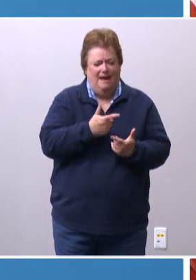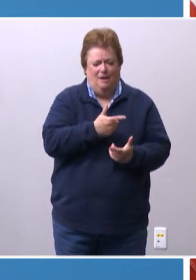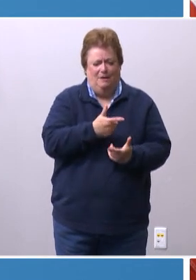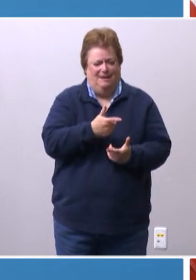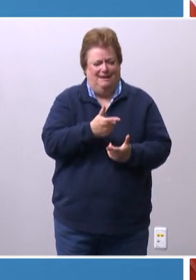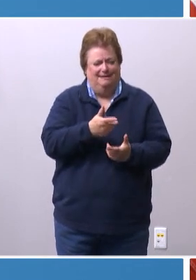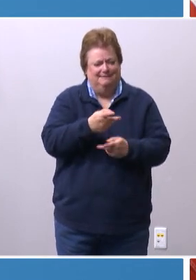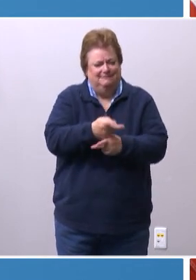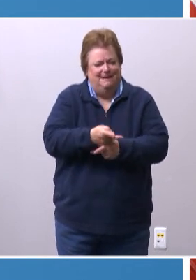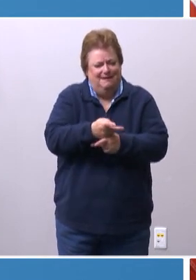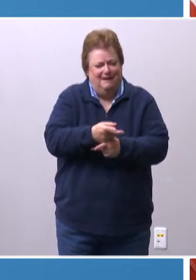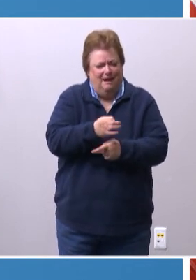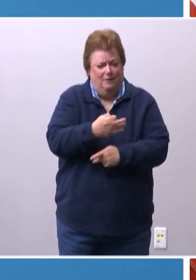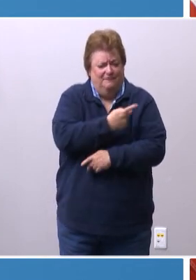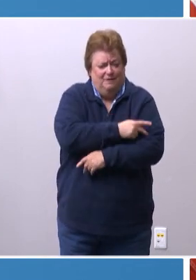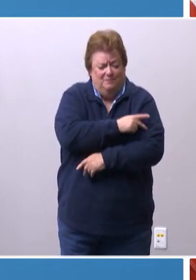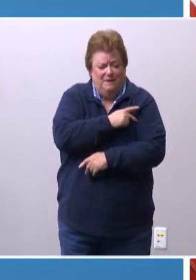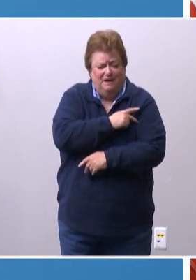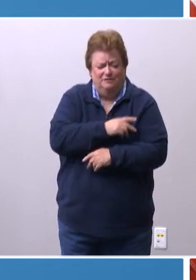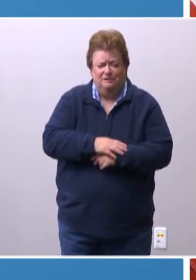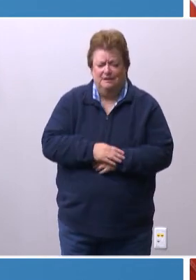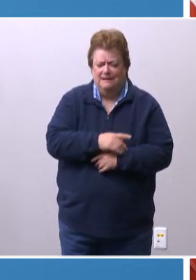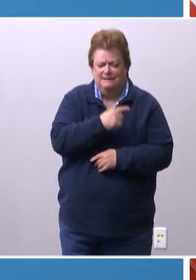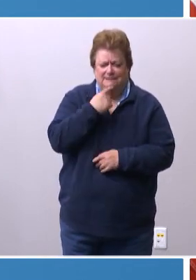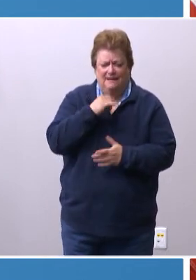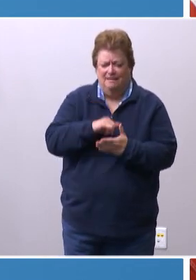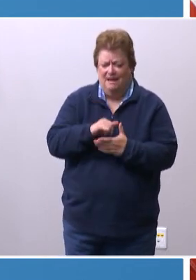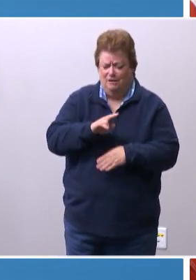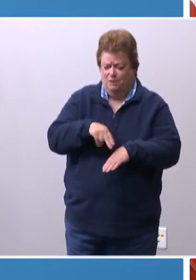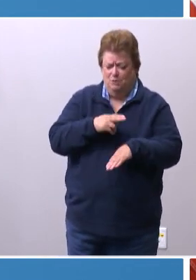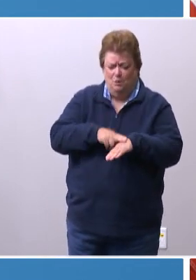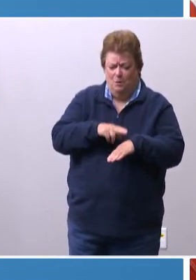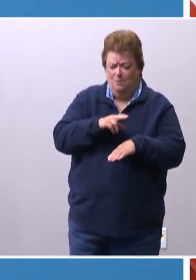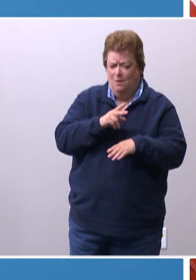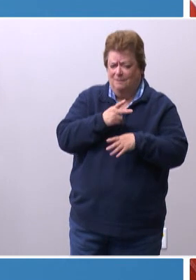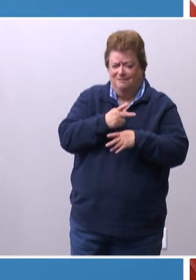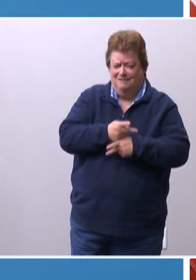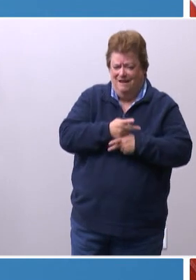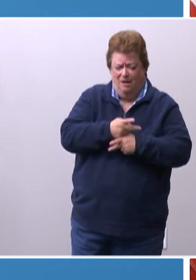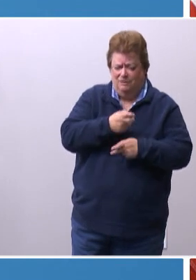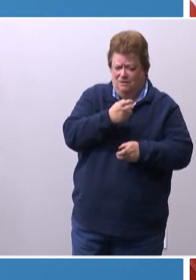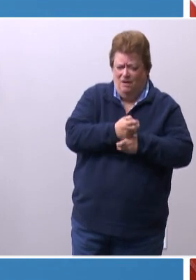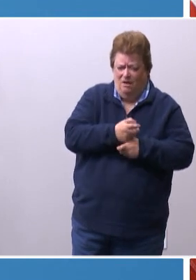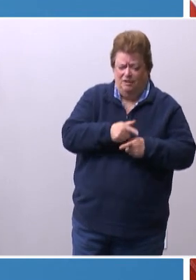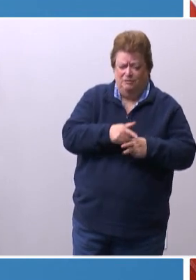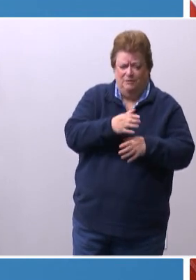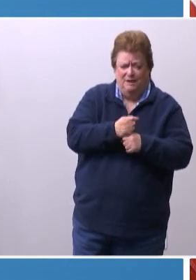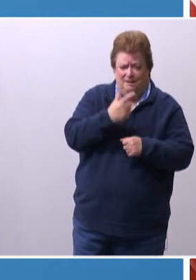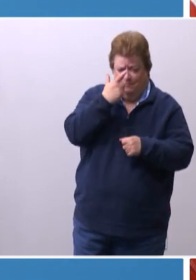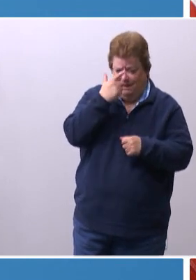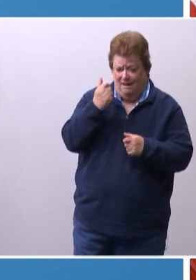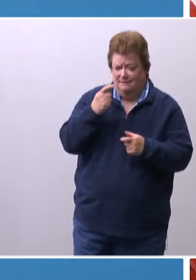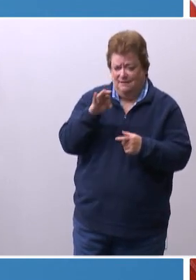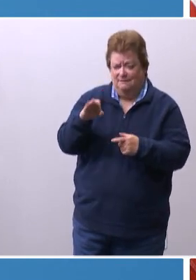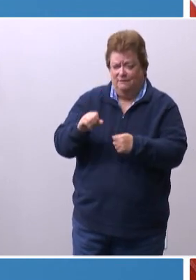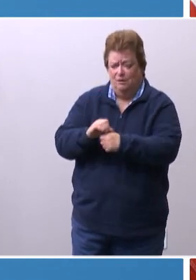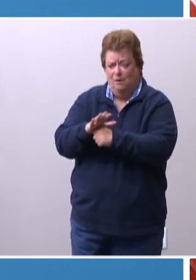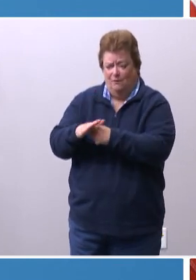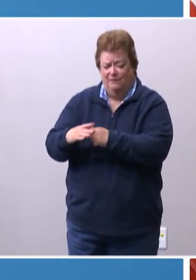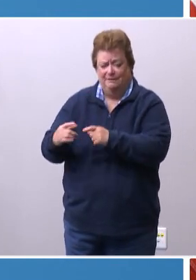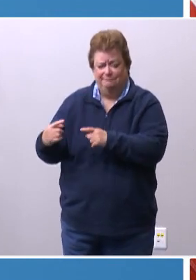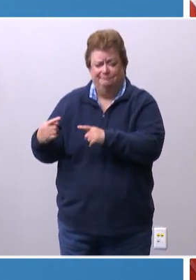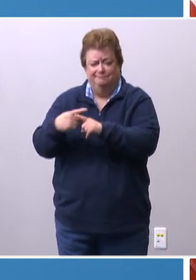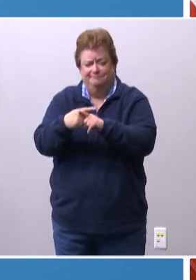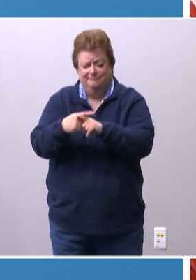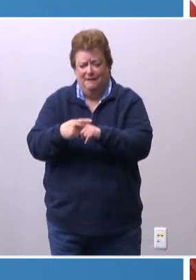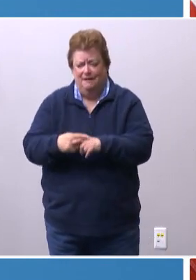patients. And he shared that normal care is still hard to get and still interrupted because of the pandemic. And without